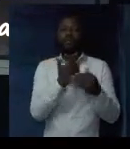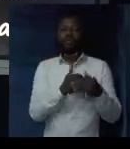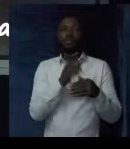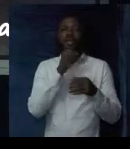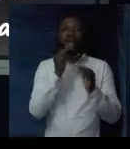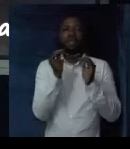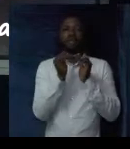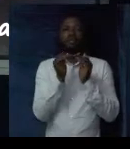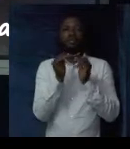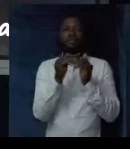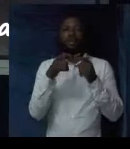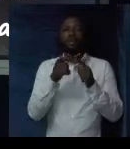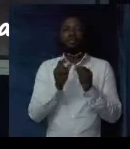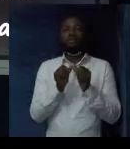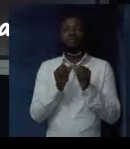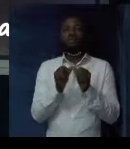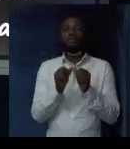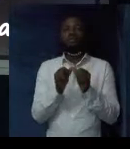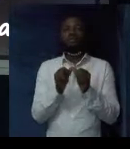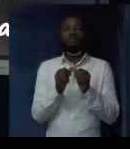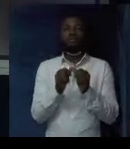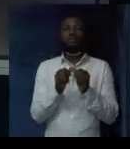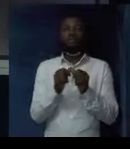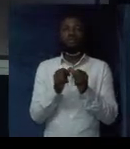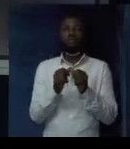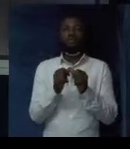equal. So, let's move on.